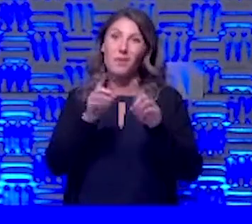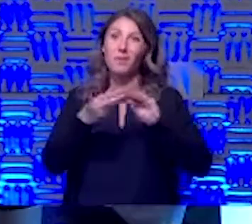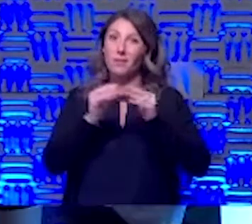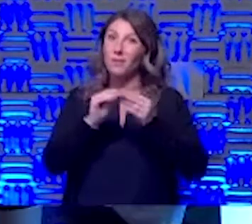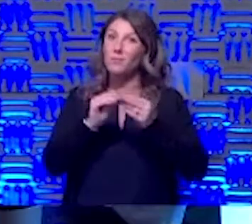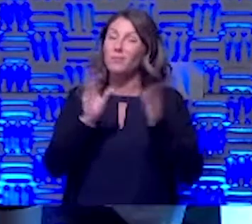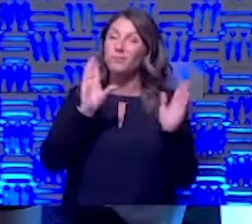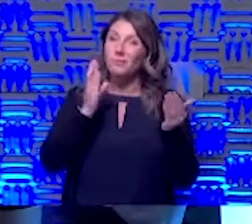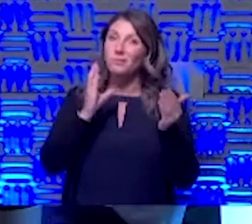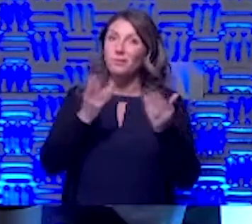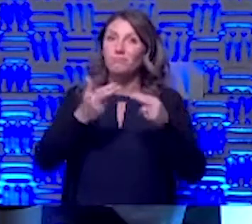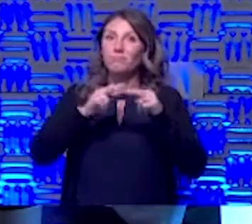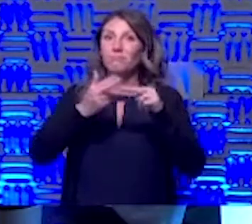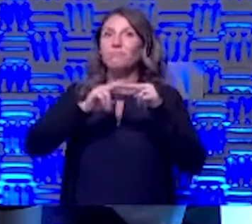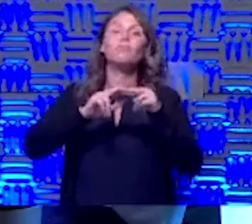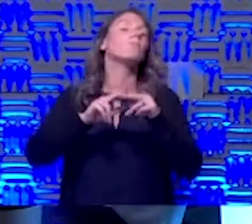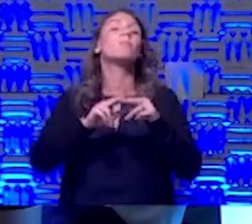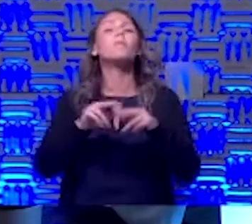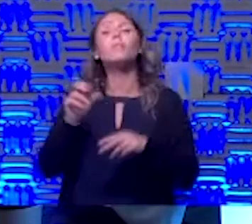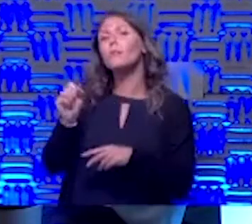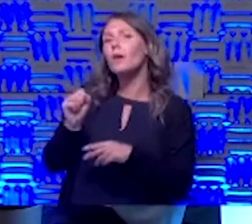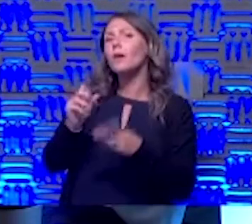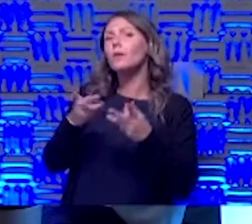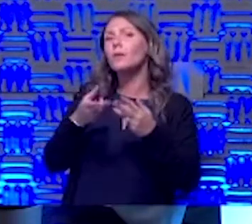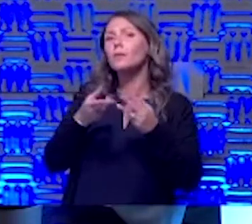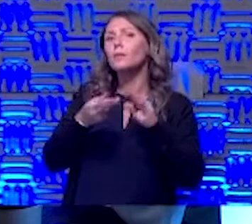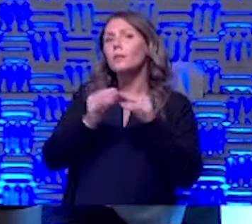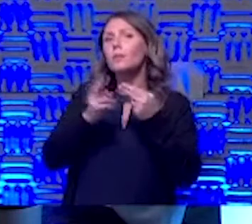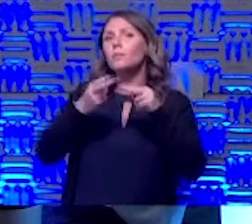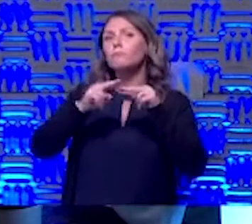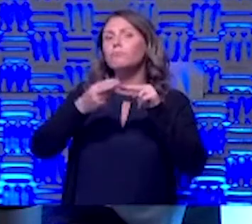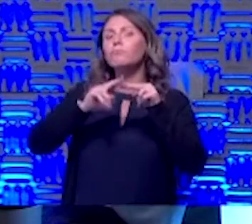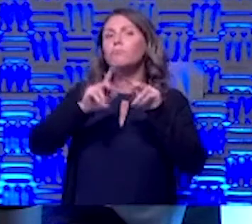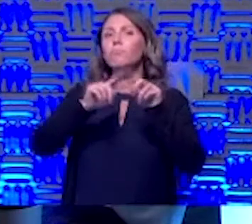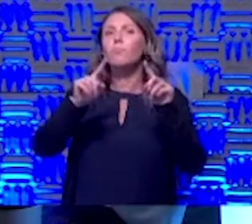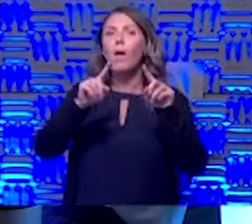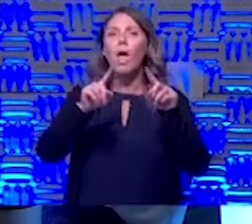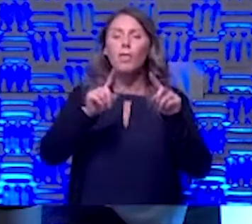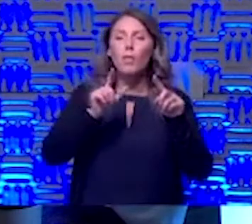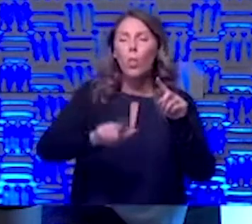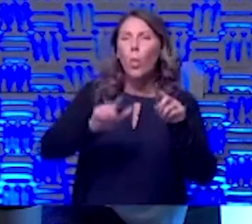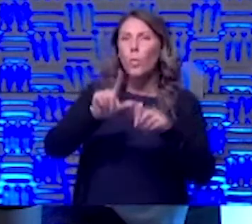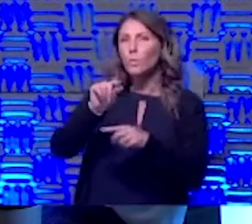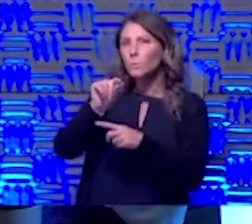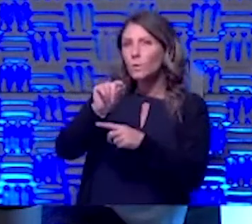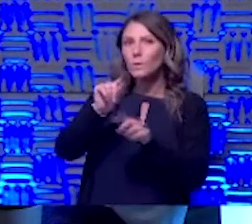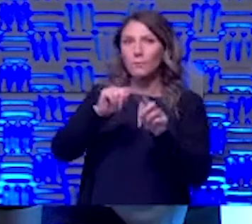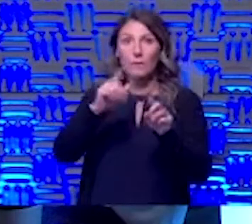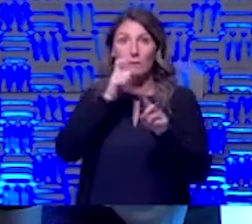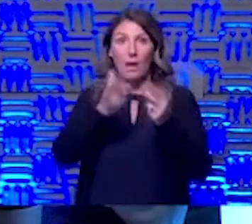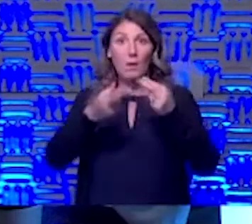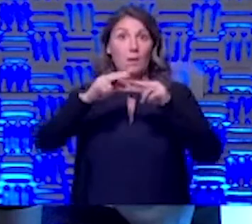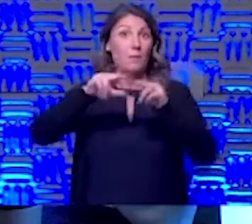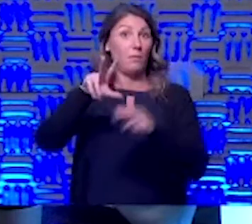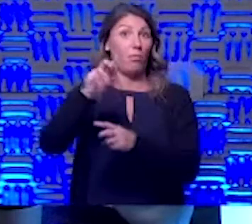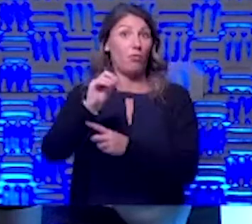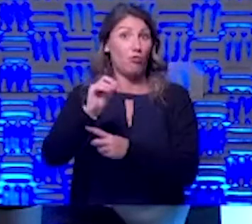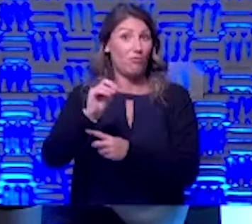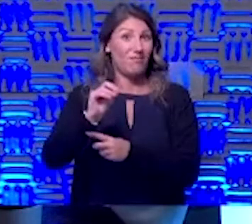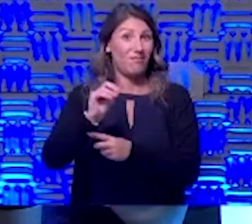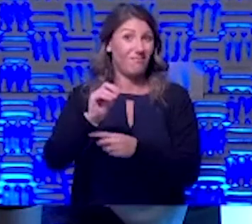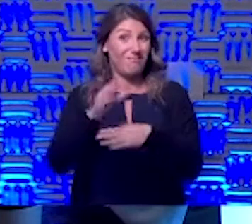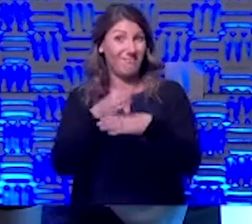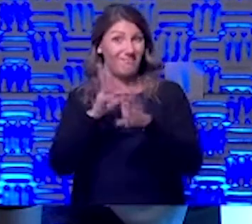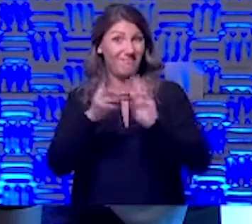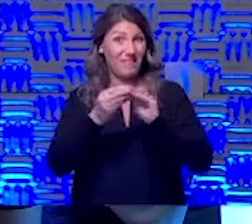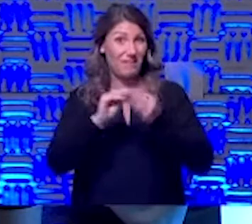well. But ticking up yet stable in that low 20 range, and we haven't jumped up to the 30 range yet. And we're